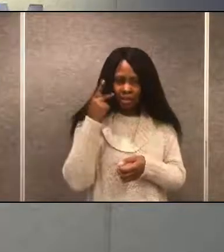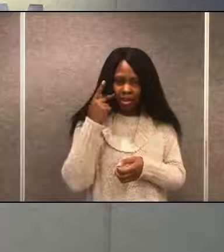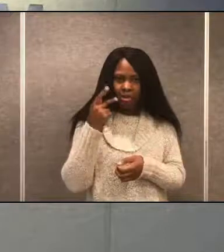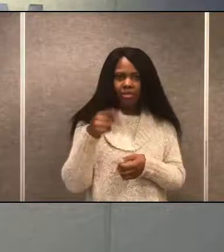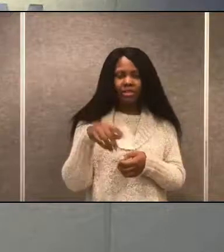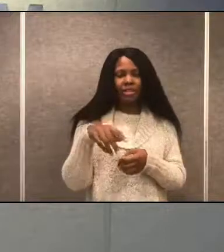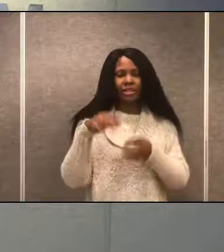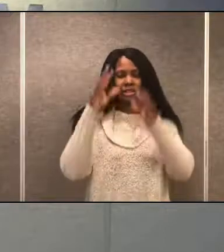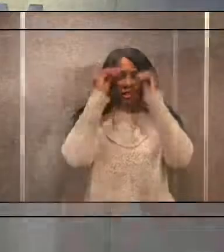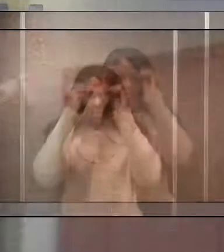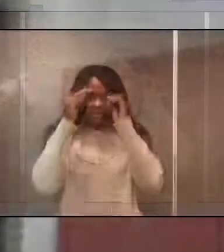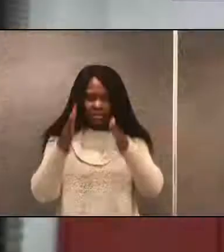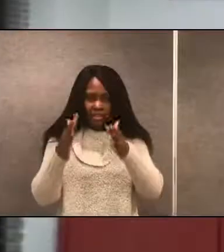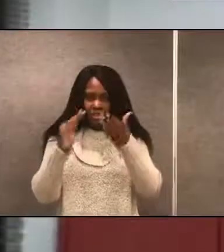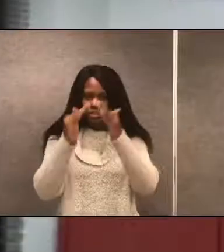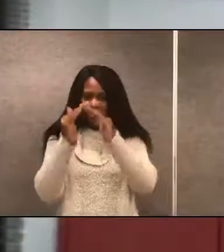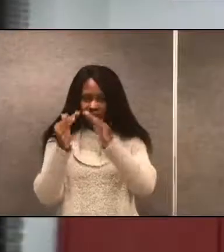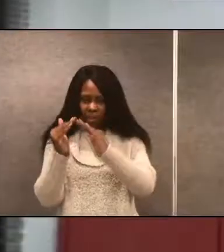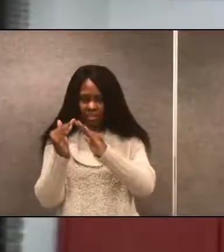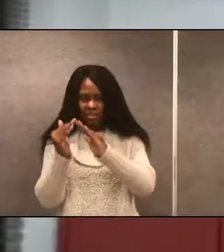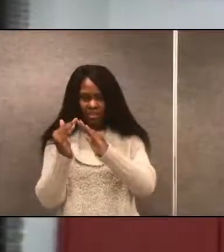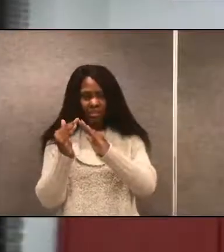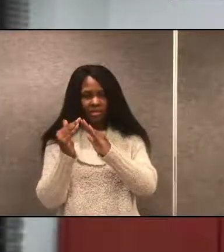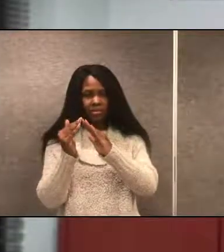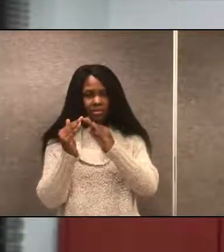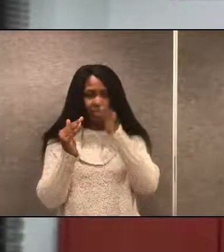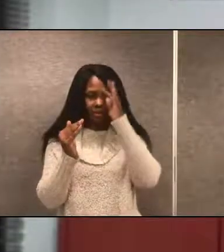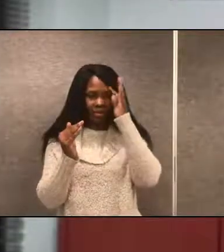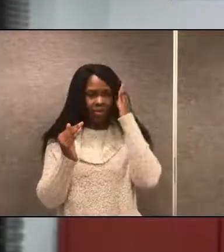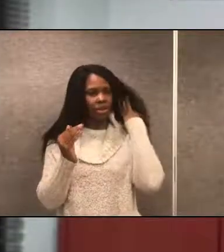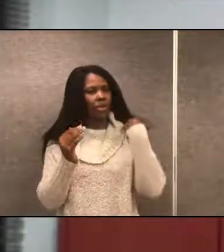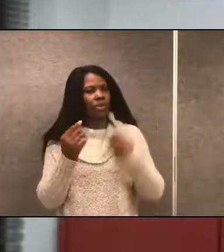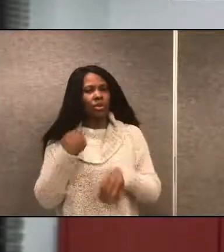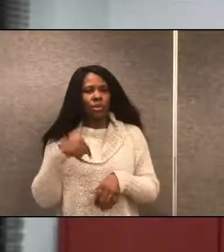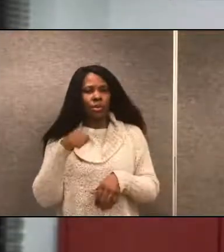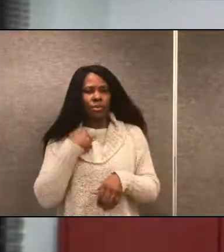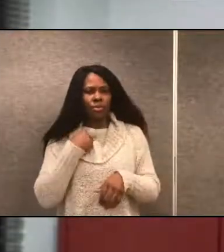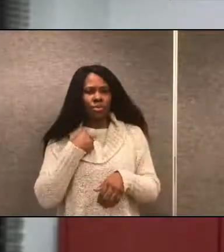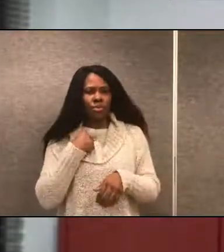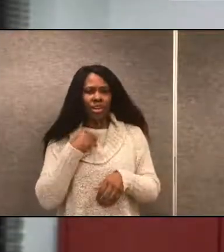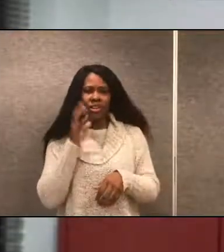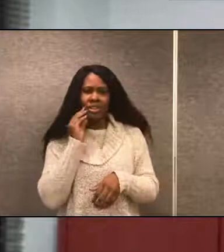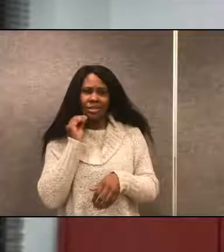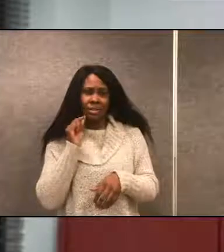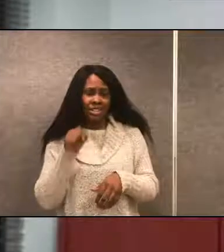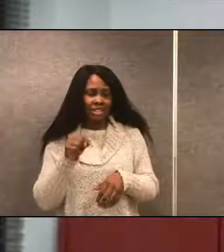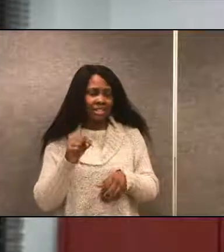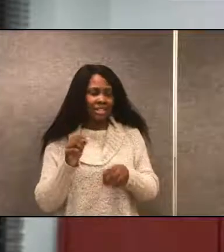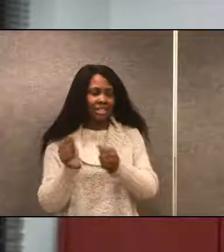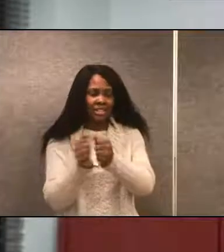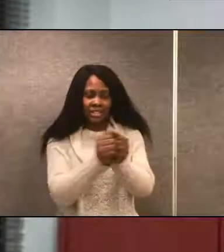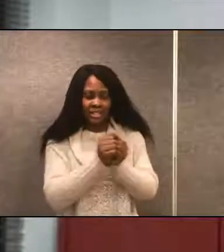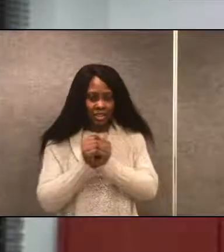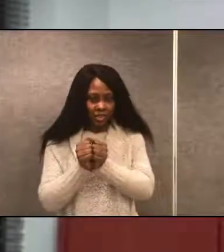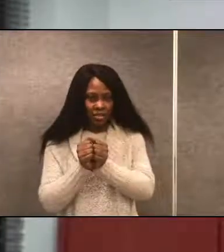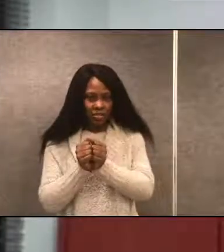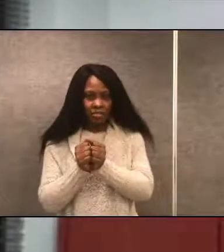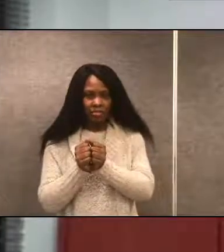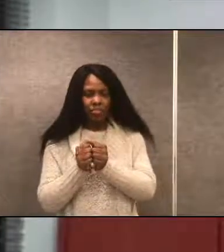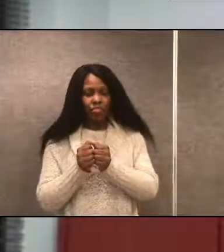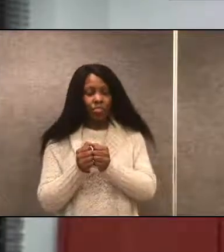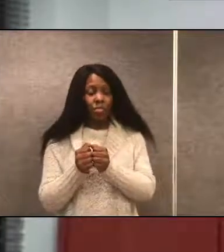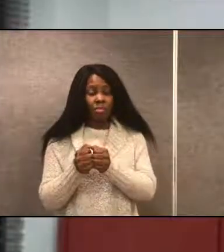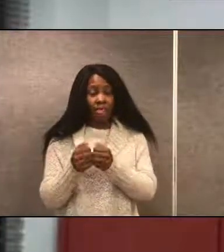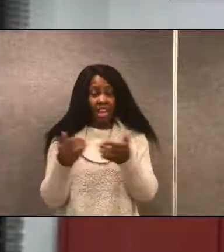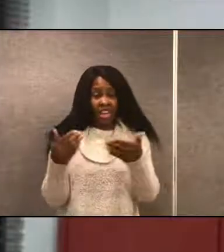as a whole, that we're definitely going through this collectively together, and new and innovative ideas as they come up,